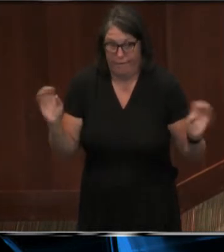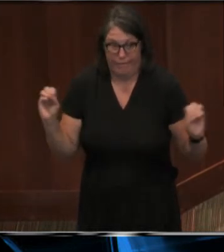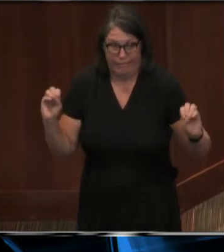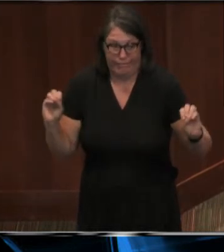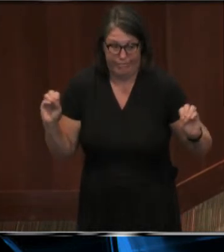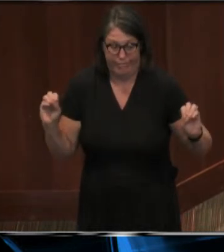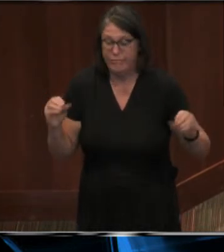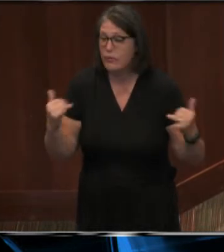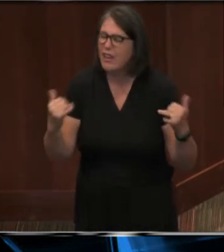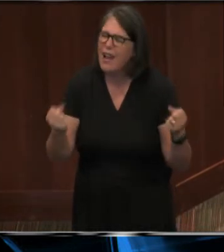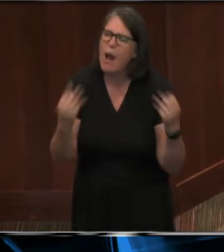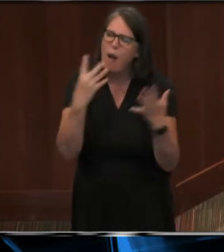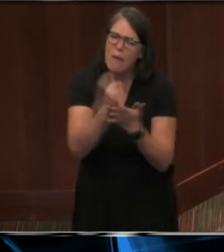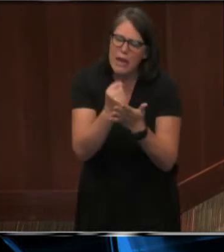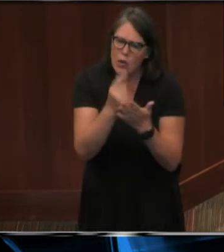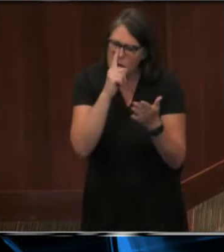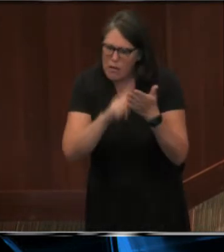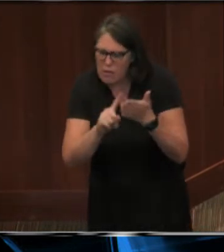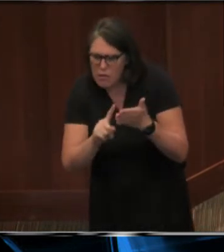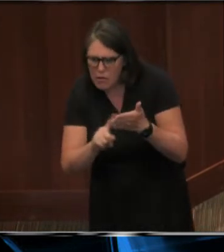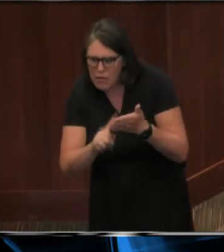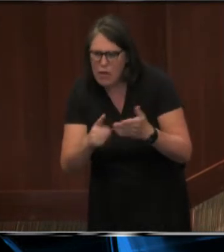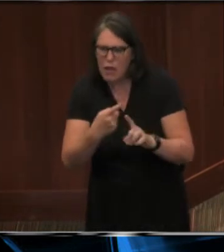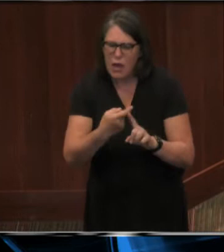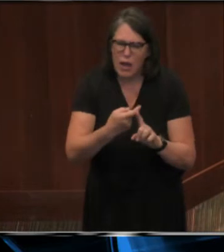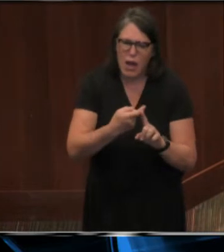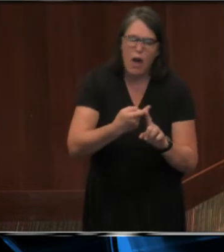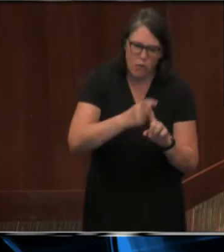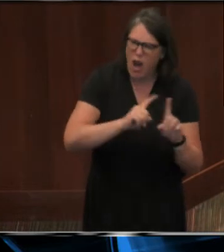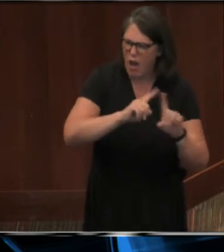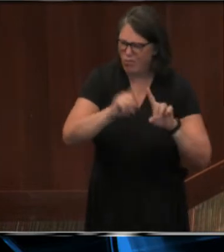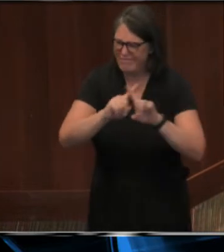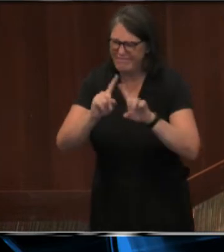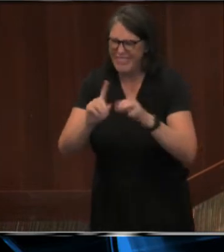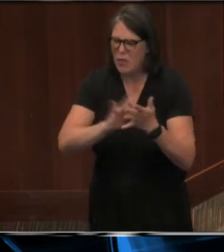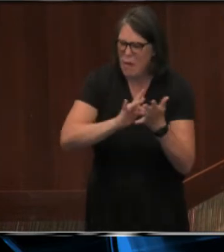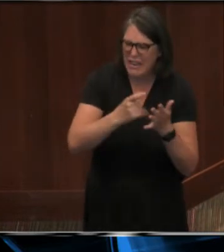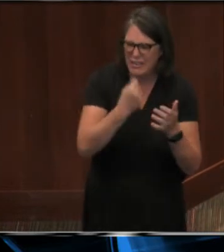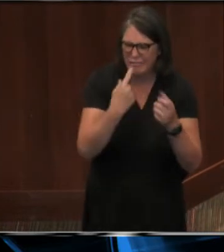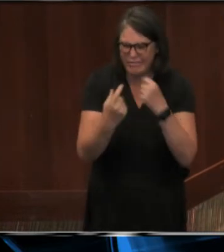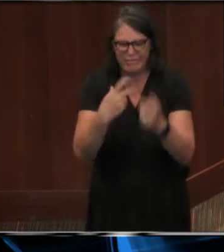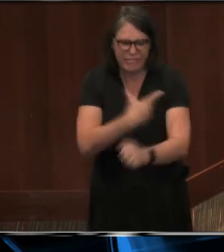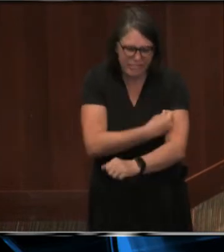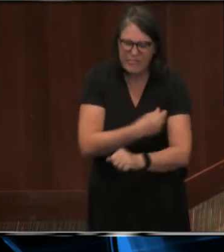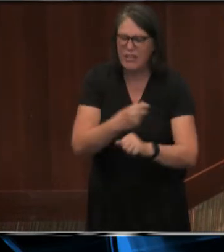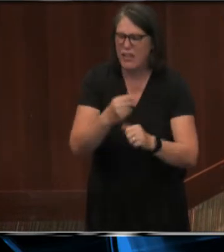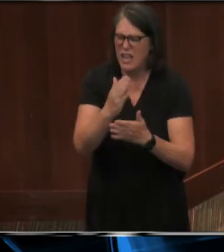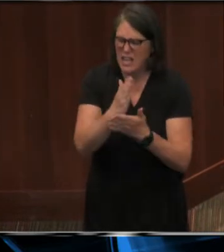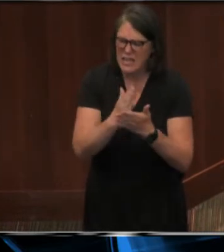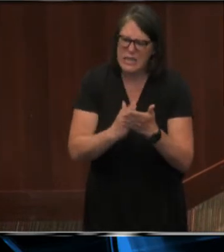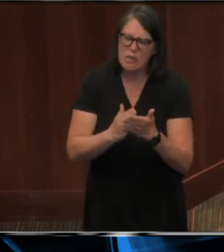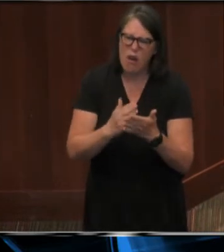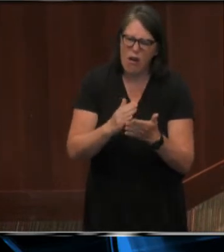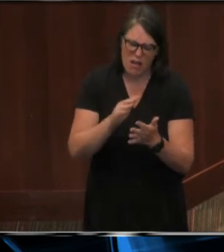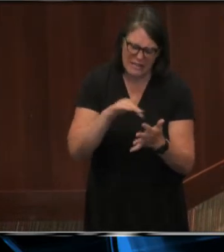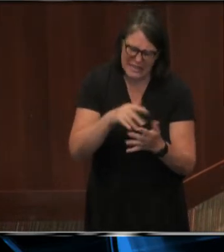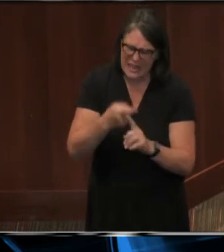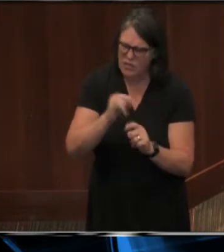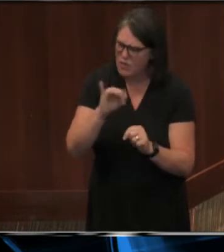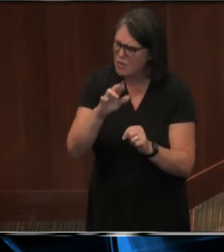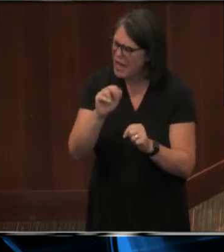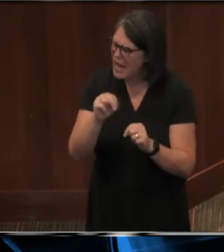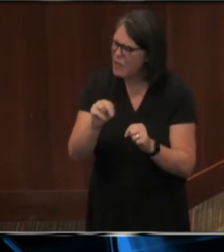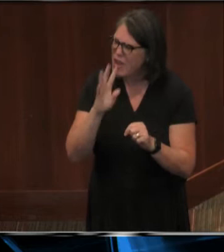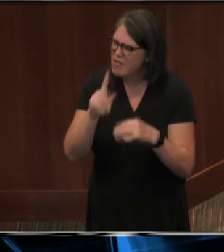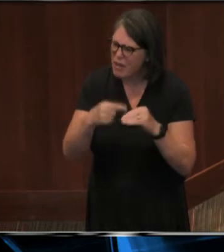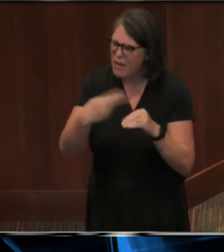many treatments that are being explored, from Decadron to interferon. There was a small study out of Iran that came out looking at